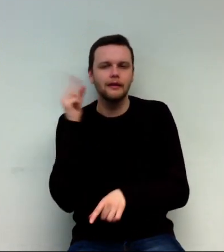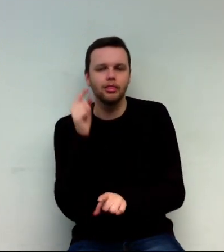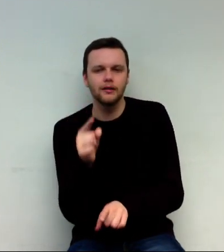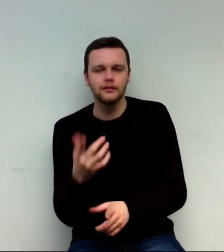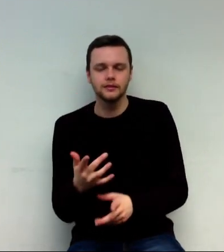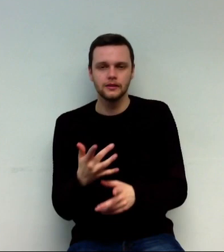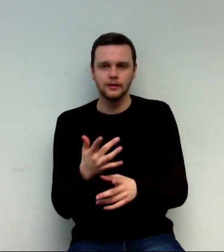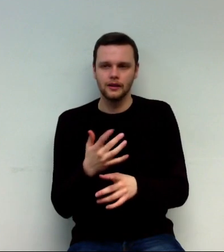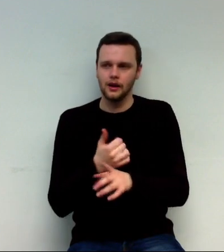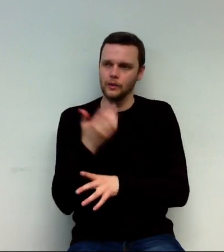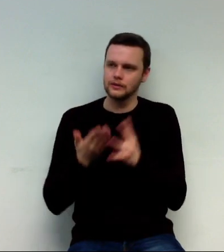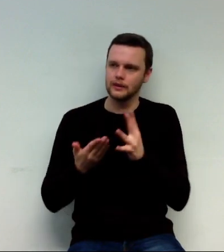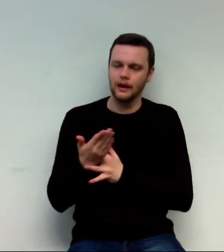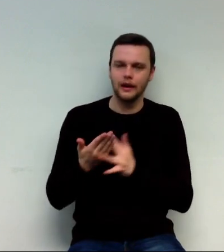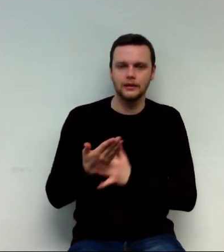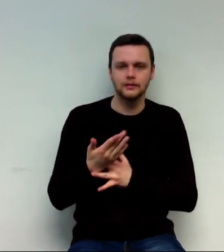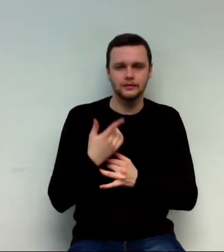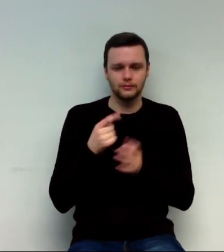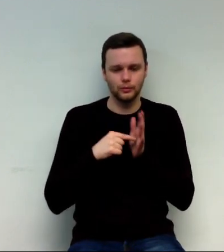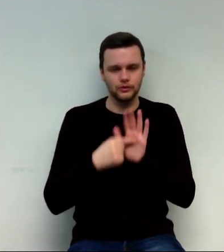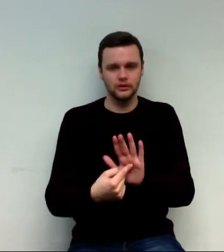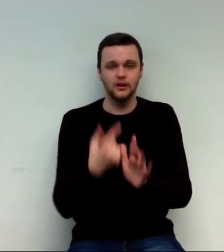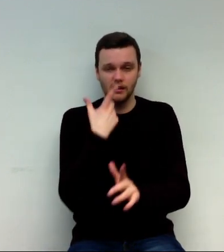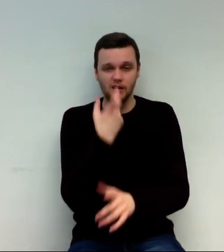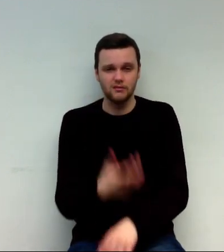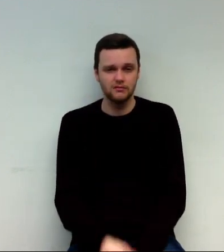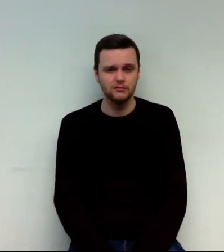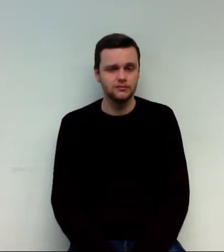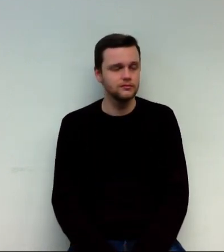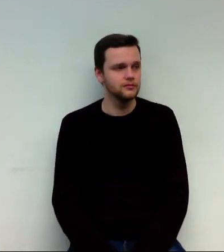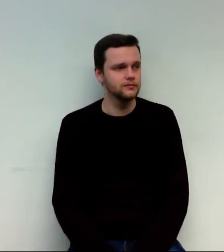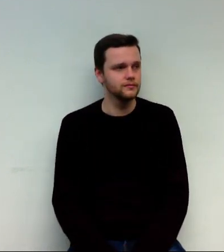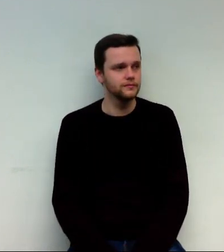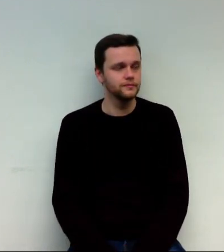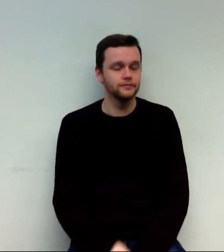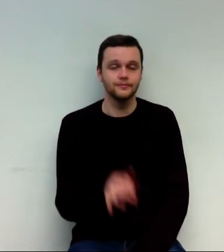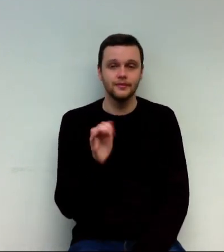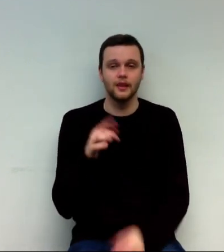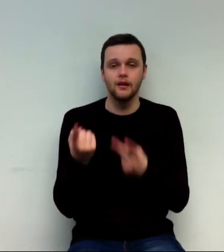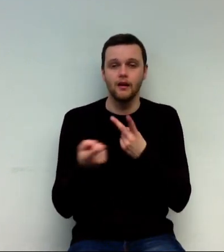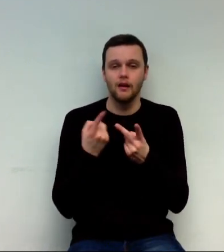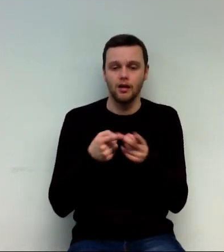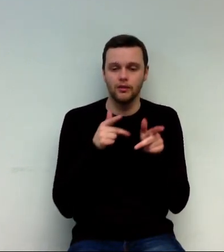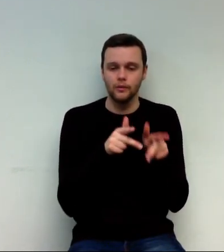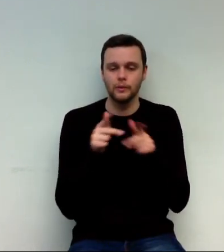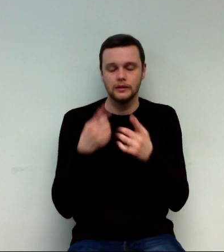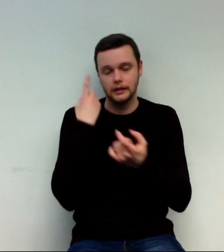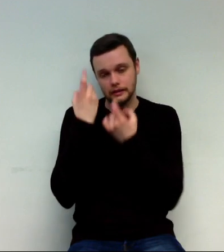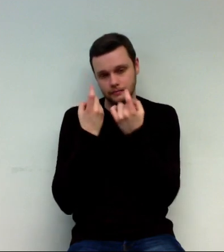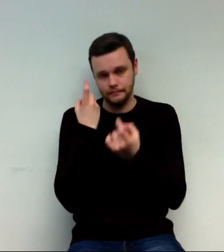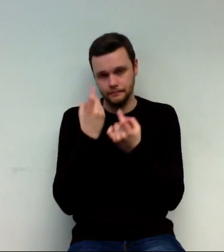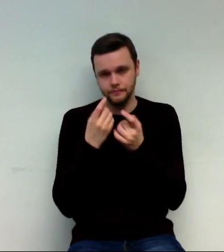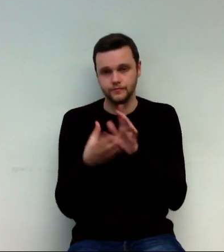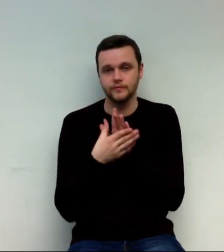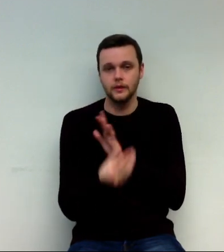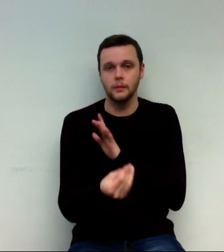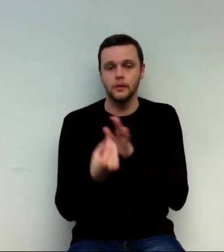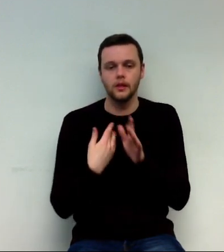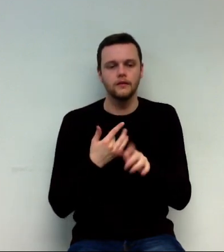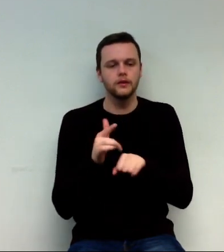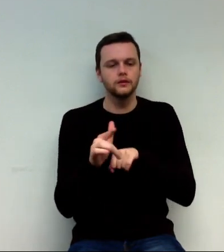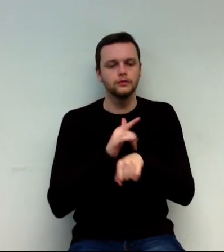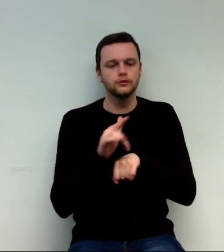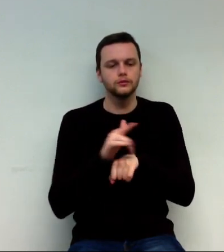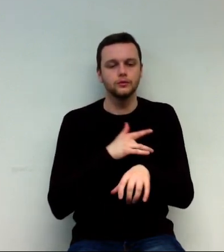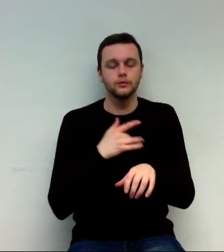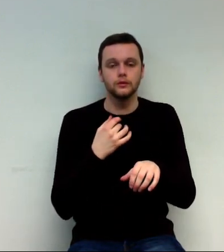still a way that they can access what we're sharing? Yeah, there's definitely other formats to consider as well. For instance, if you are doing a show which